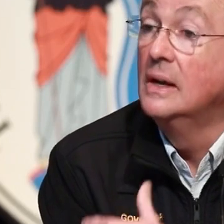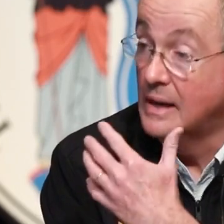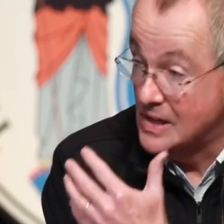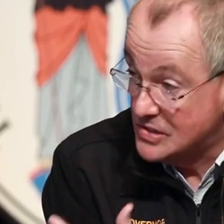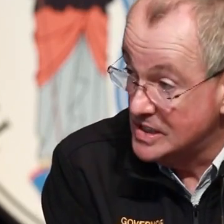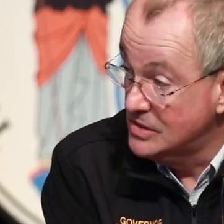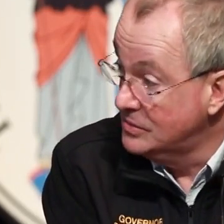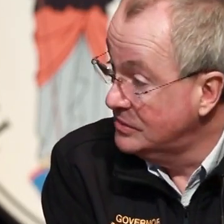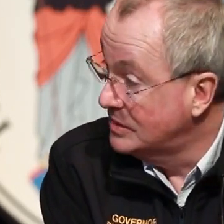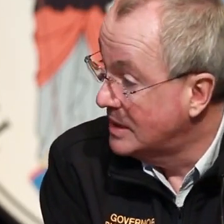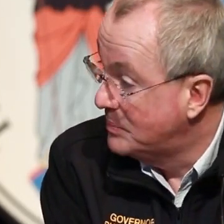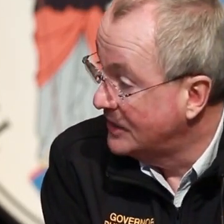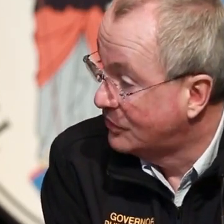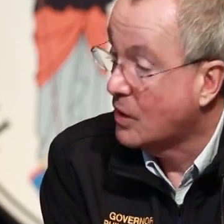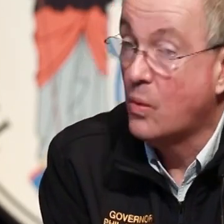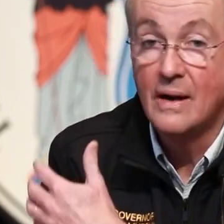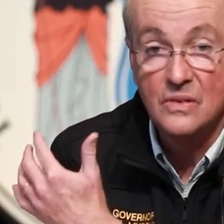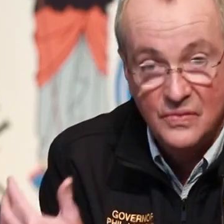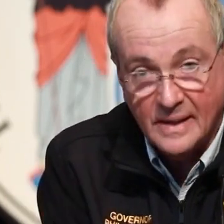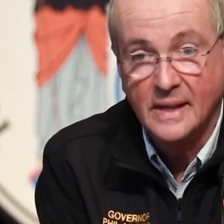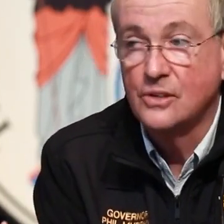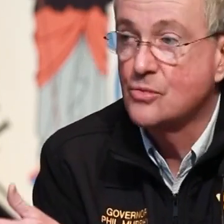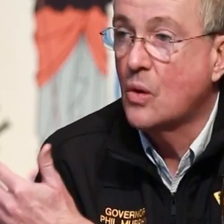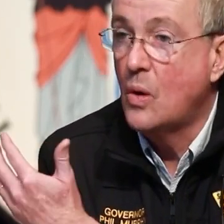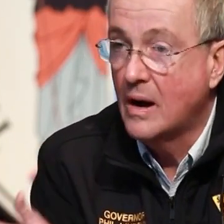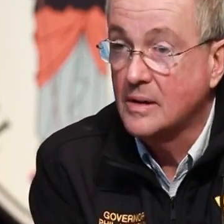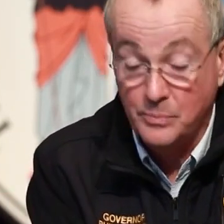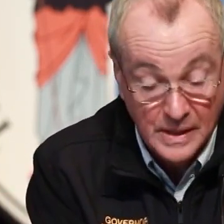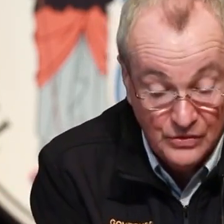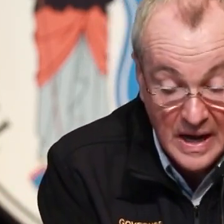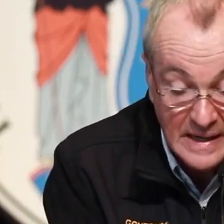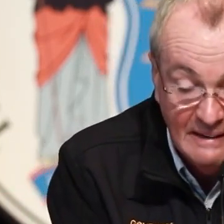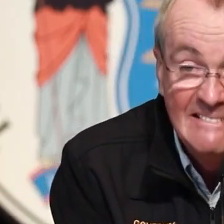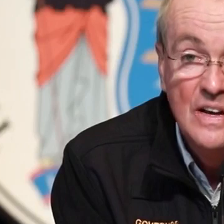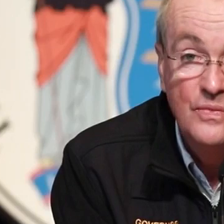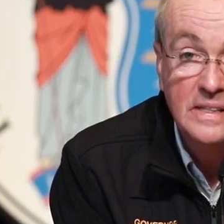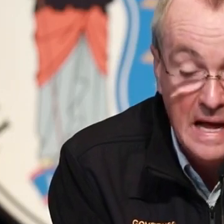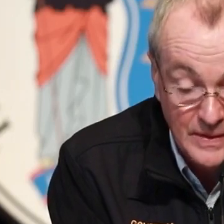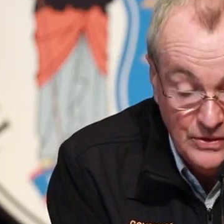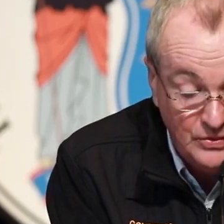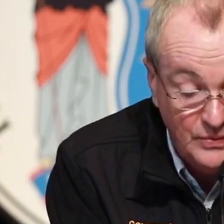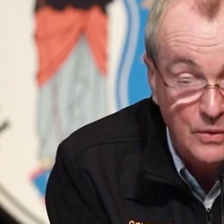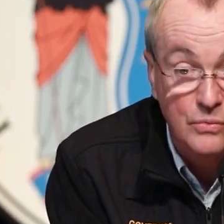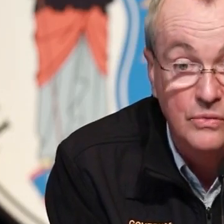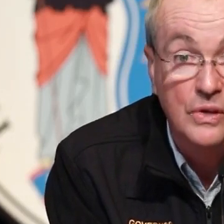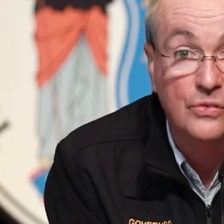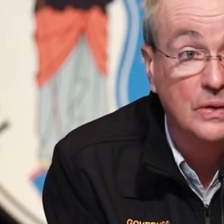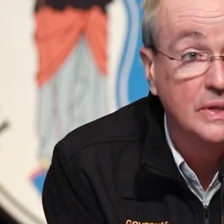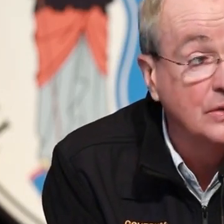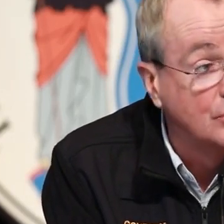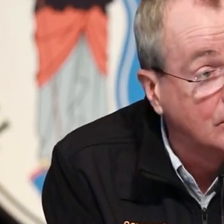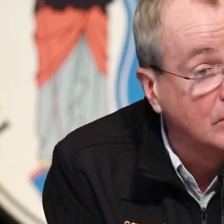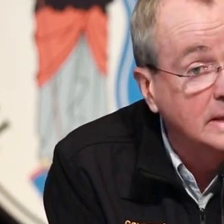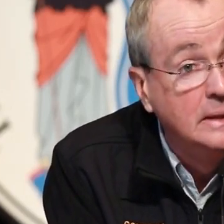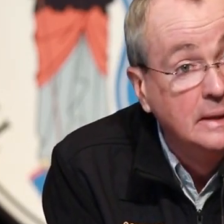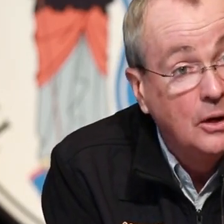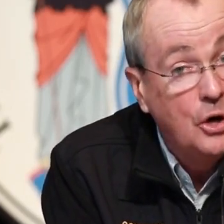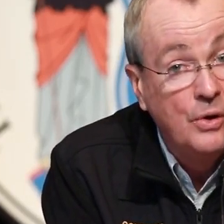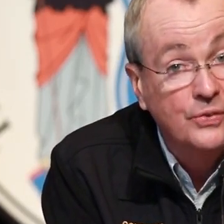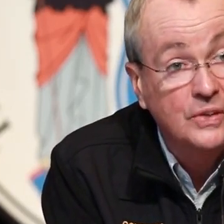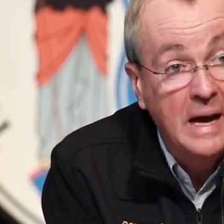hospitalizations, ICU beds required, ventilators required, and please God, fatalities that result. It is